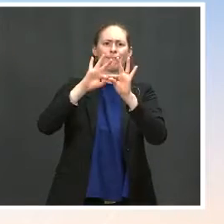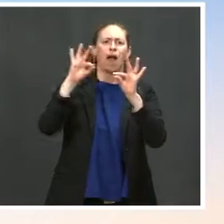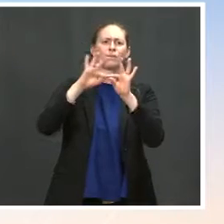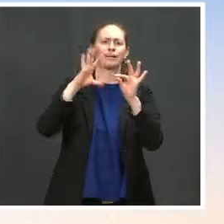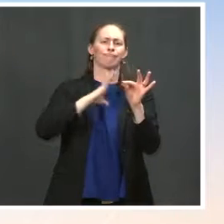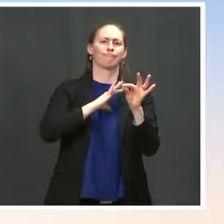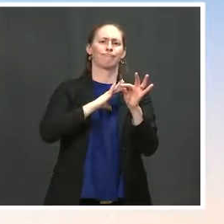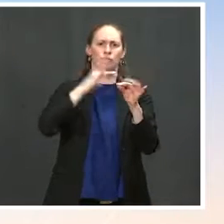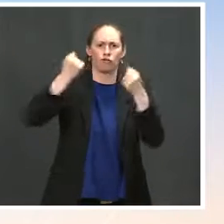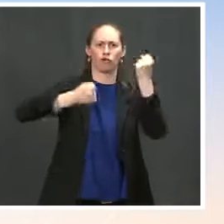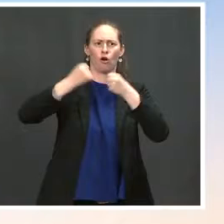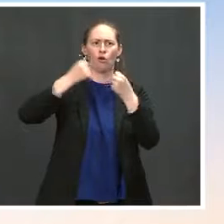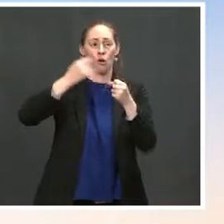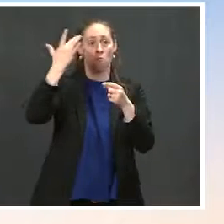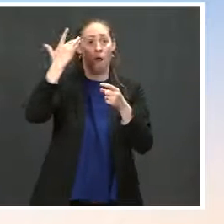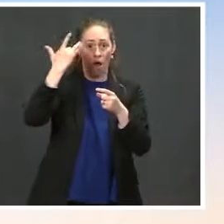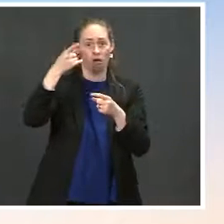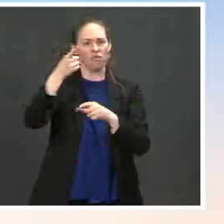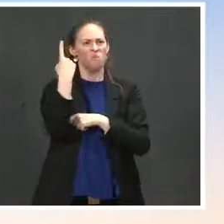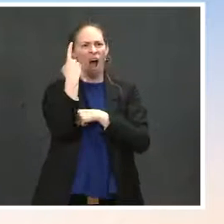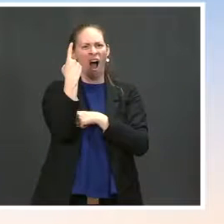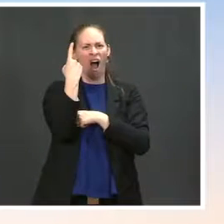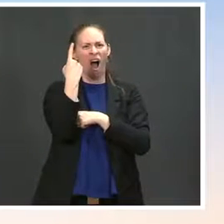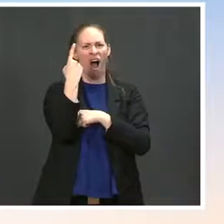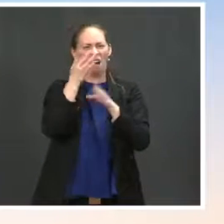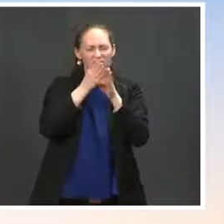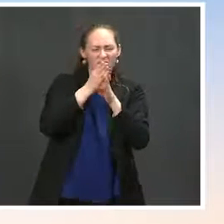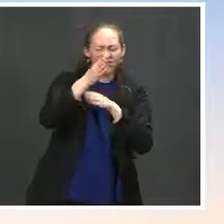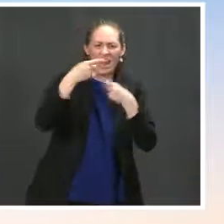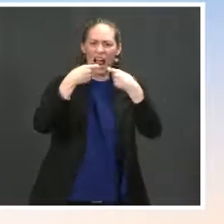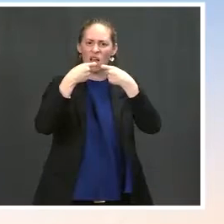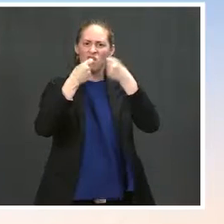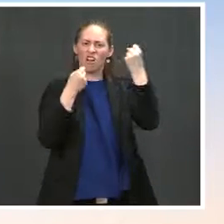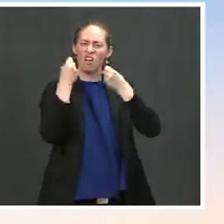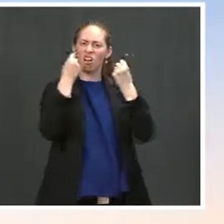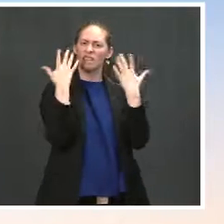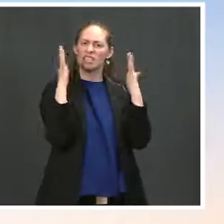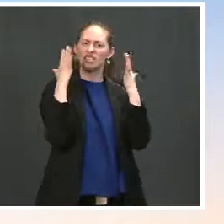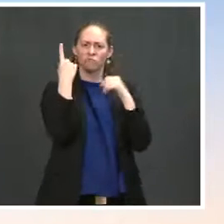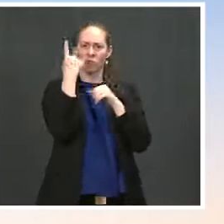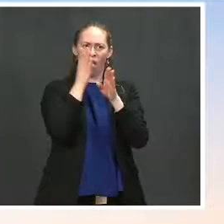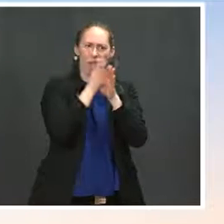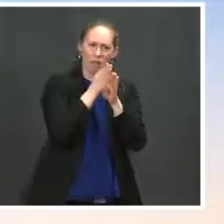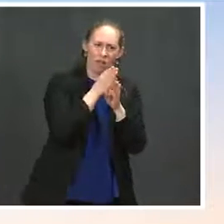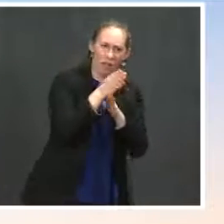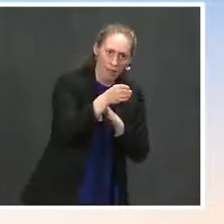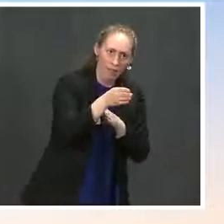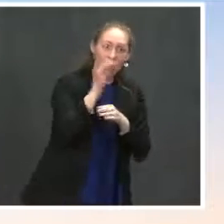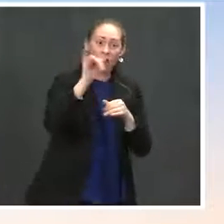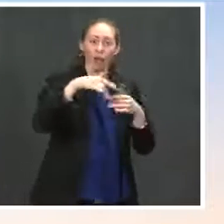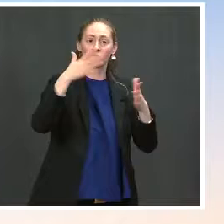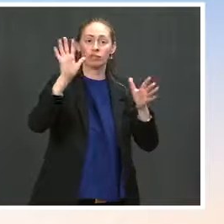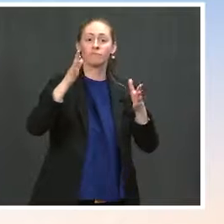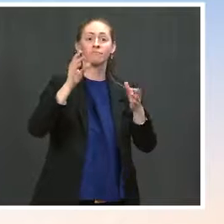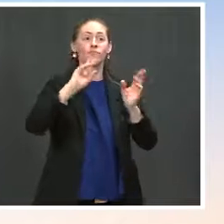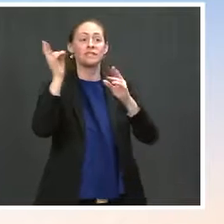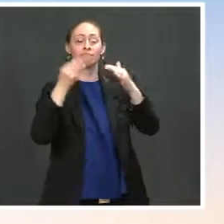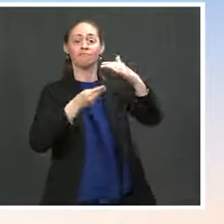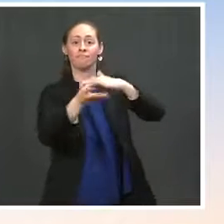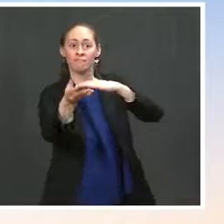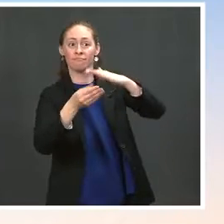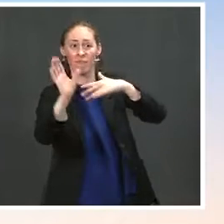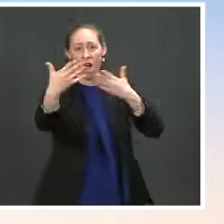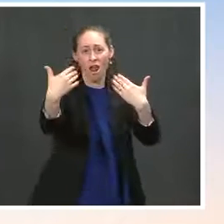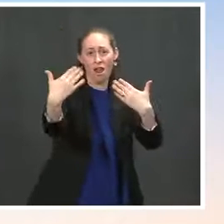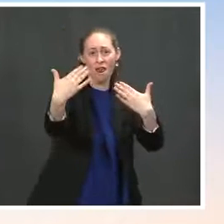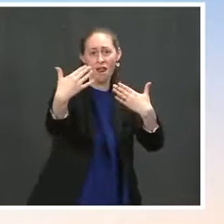one product, electric vehicles. That is what is happening. That's a signal. That's the market saying, here we are. This